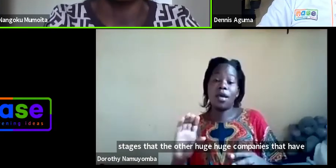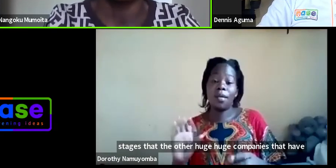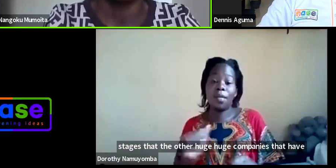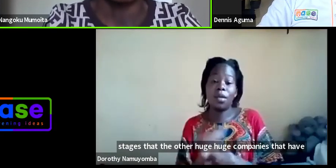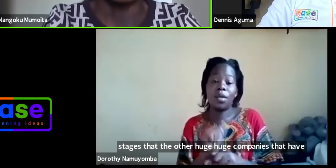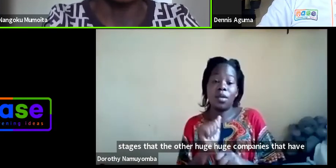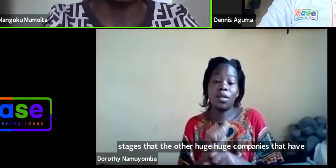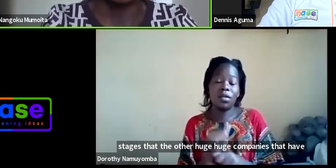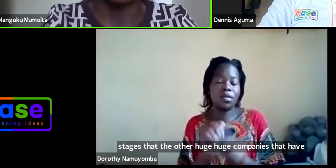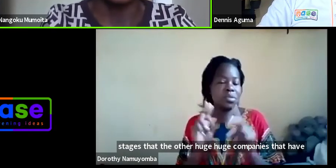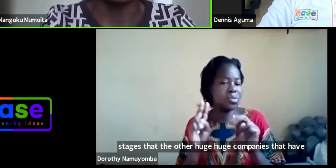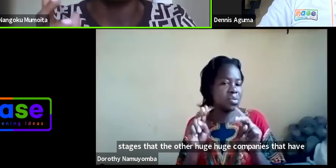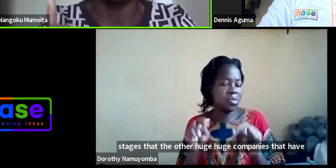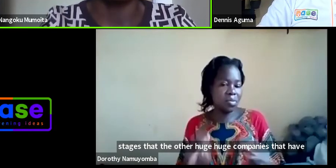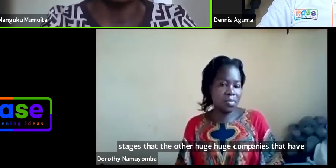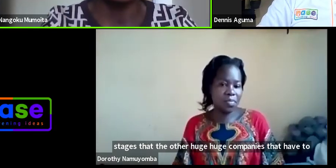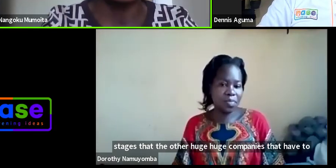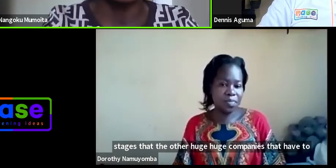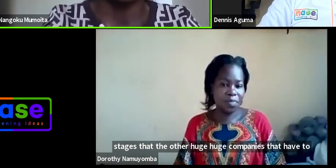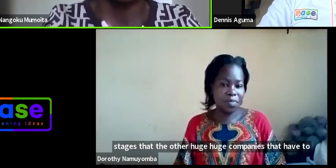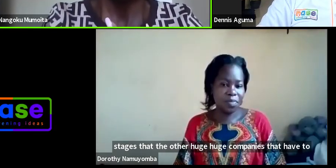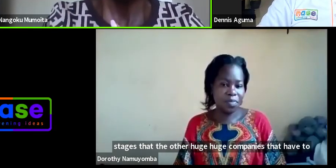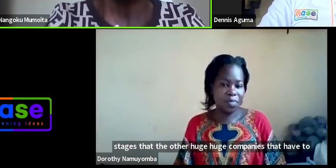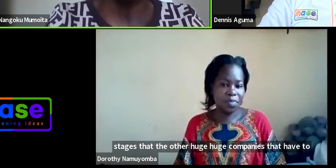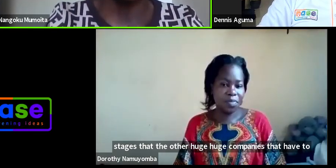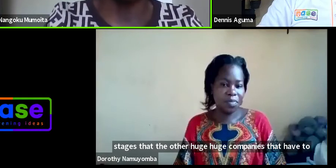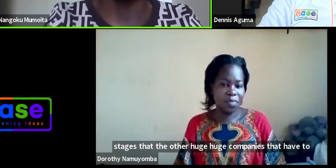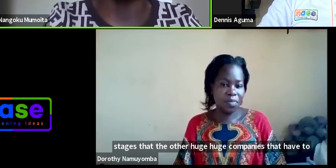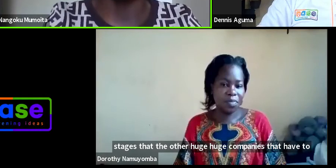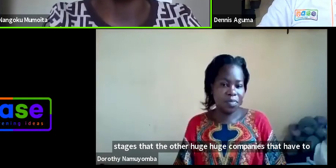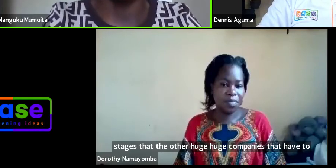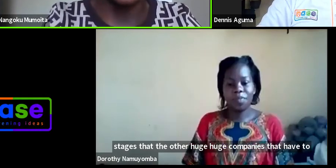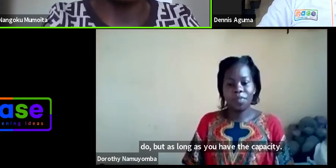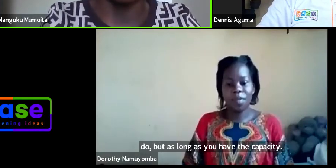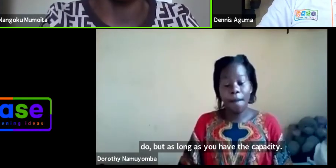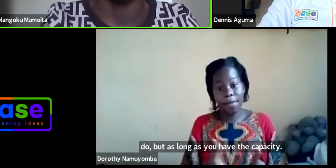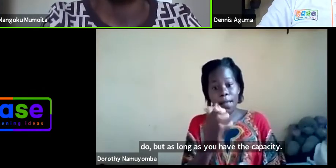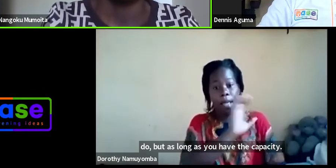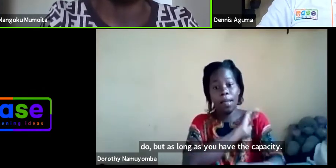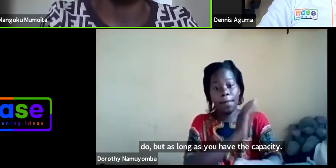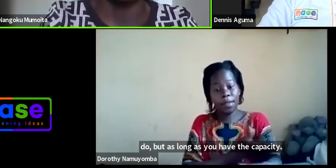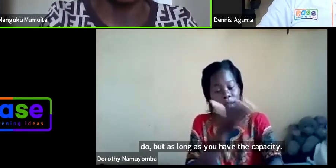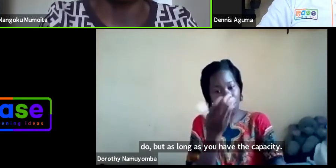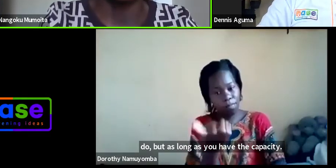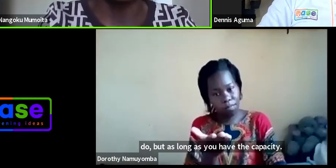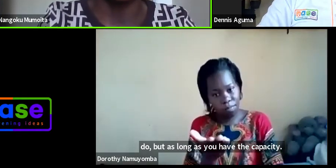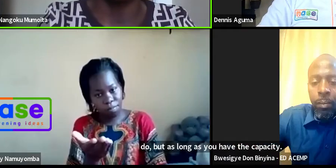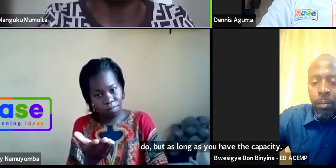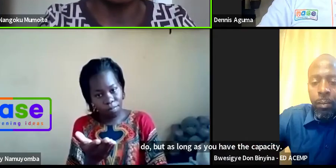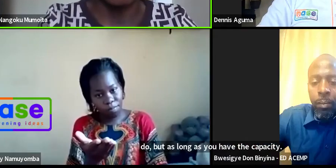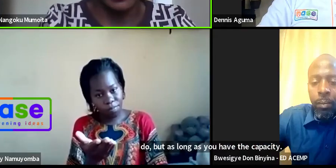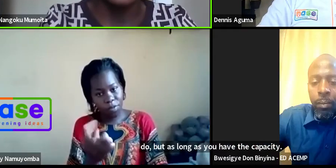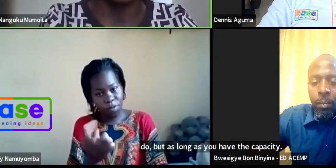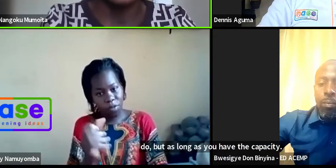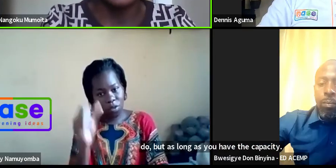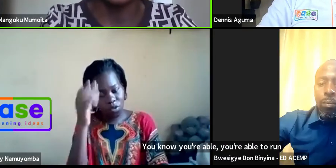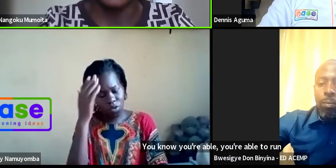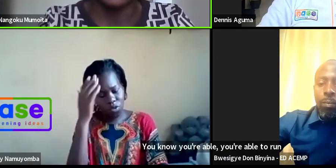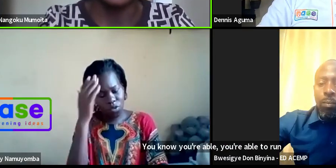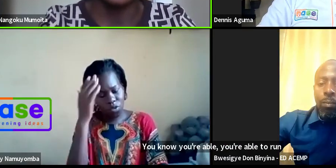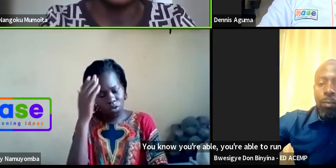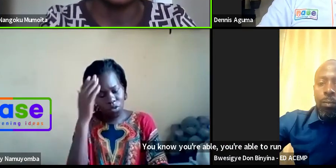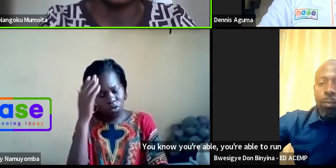to do. But as long as you have the capacity, you know, you're able to run